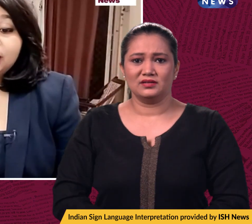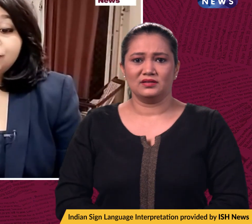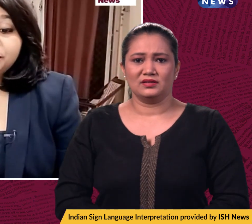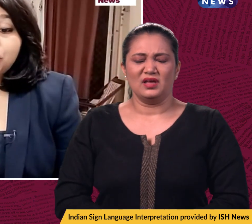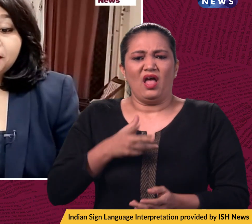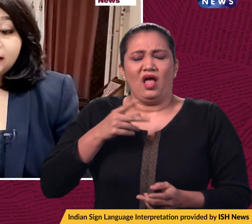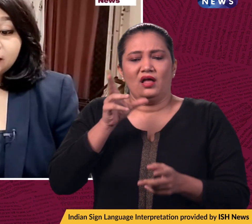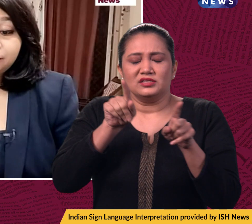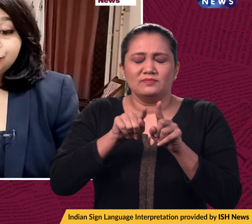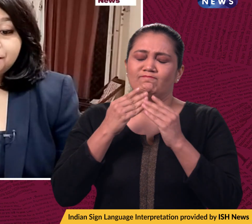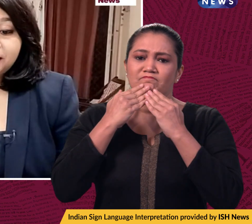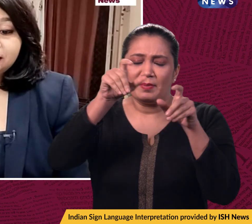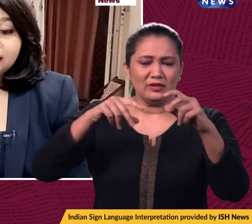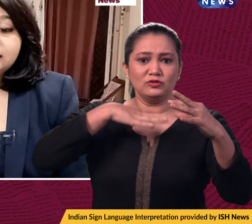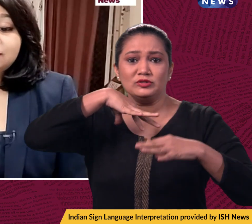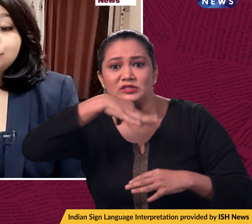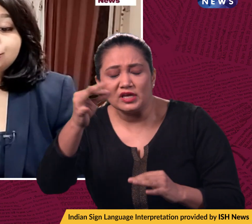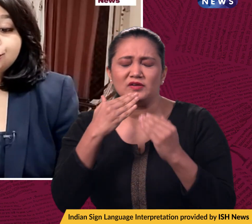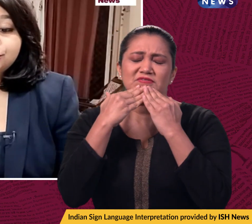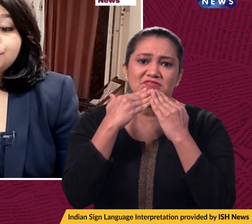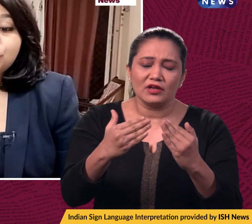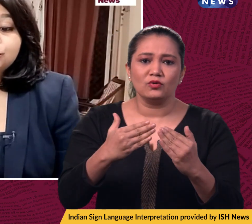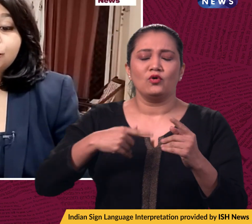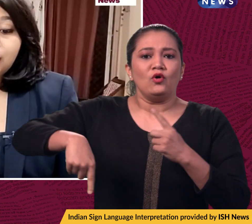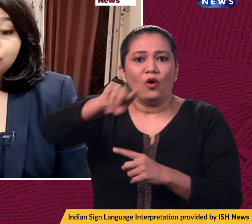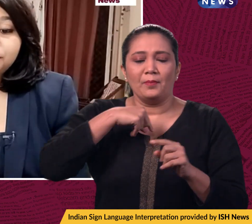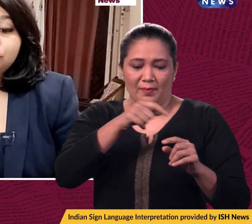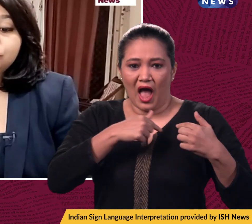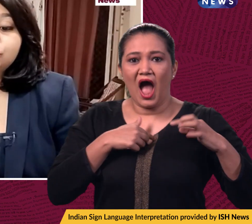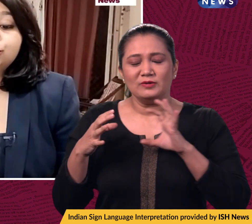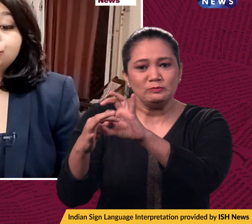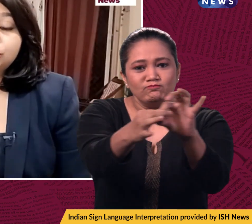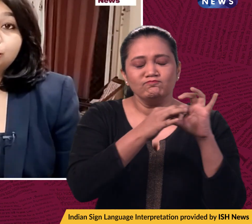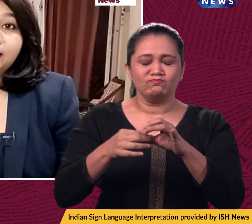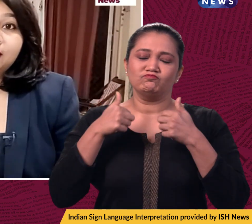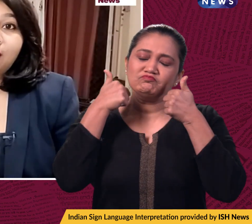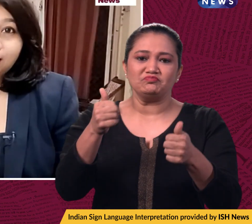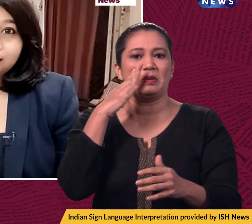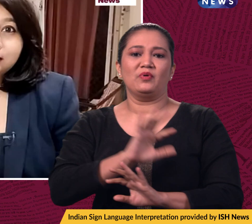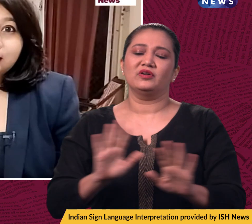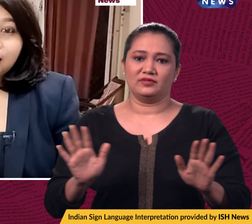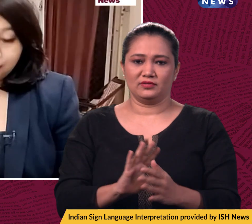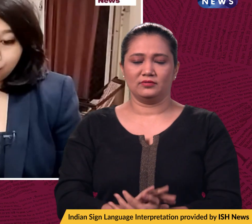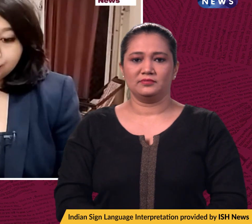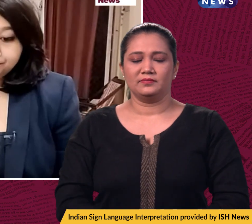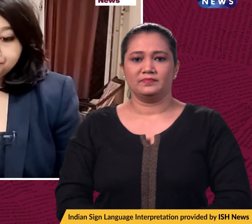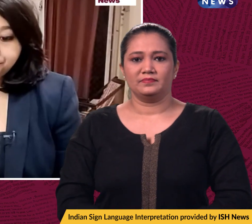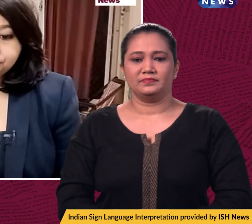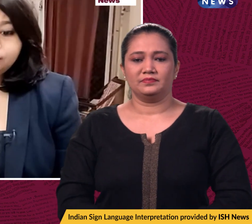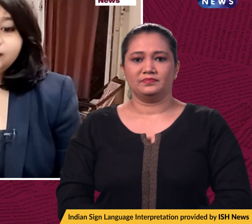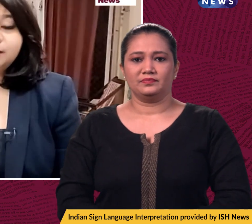"I will have to be born many times to repay this debt. Even a rooster sports a crown, but those who rule win hearts." End